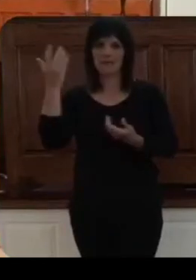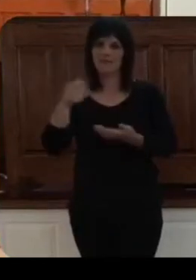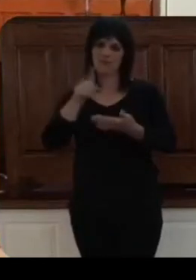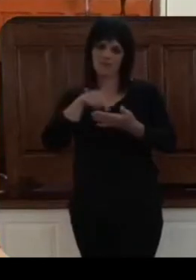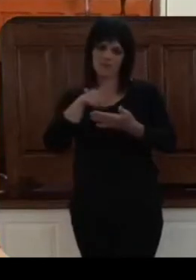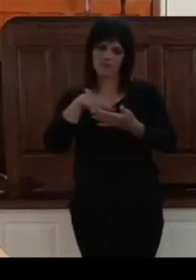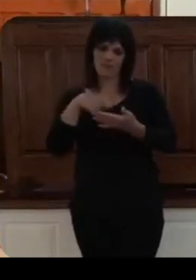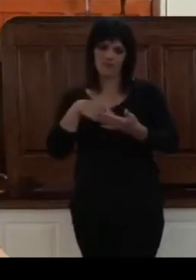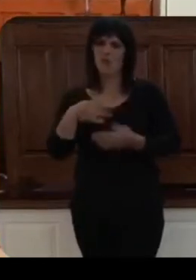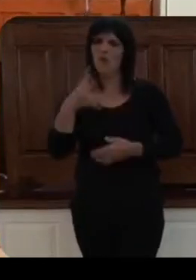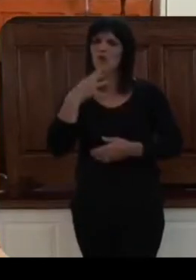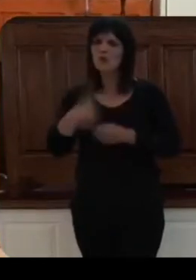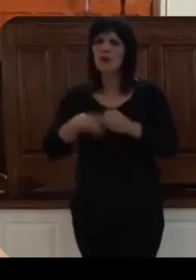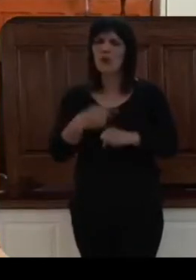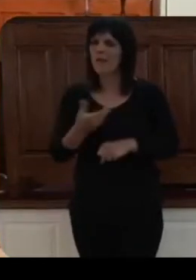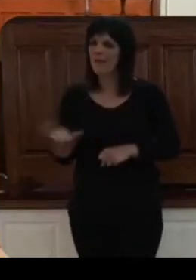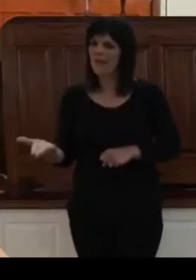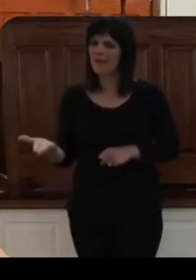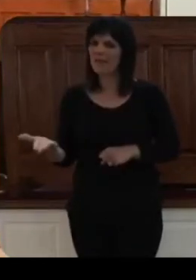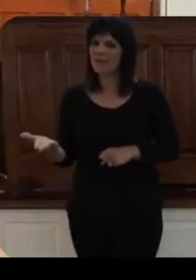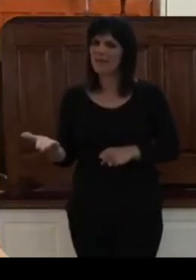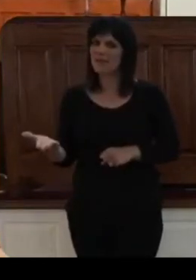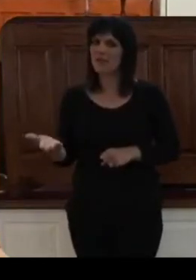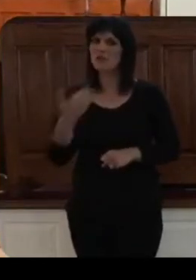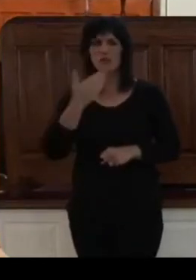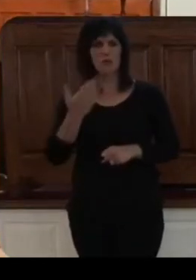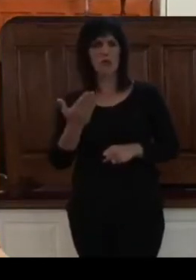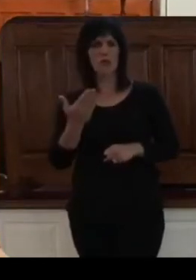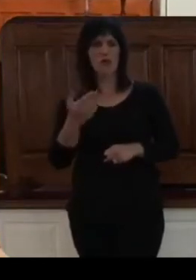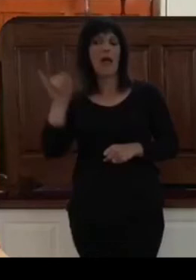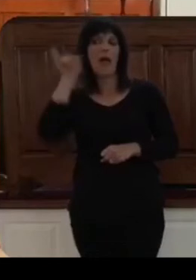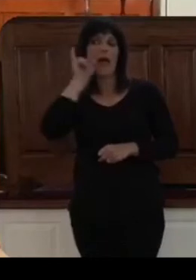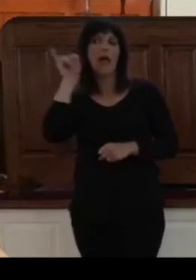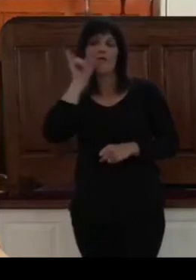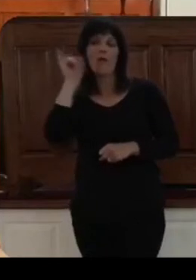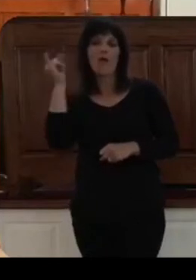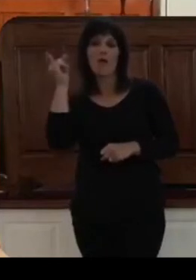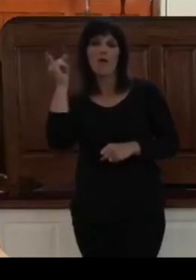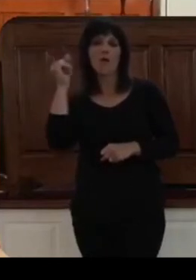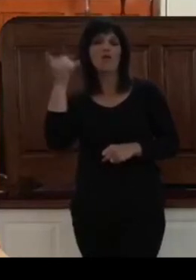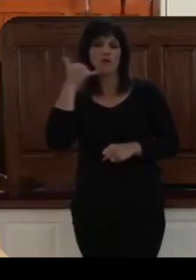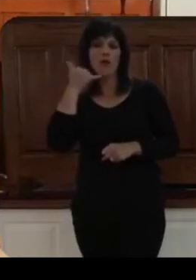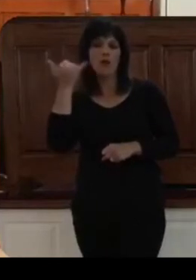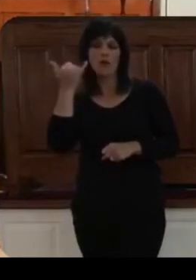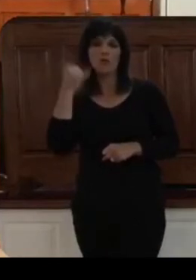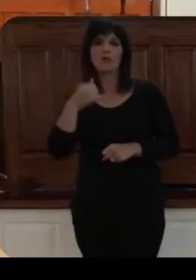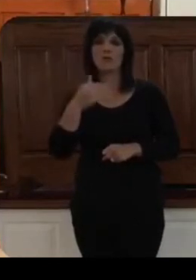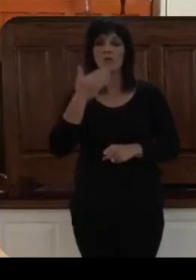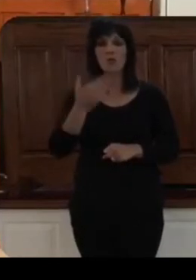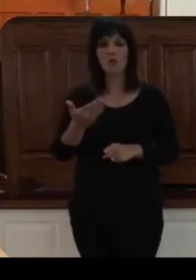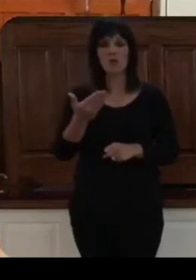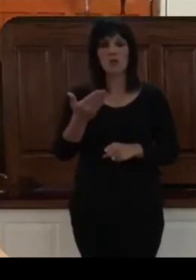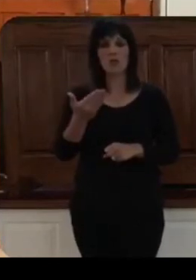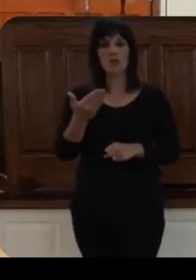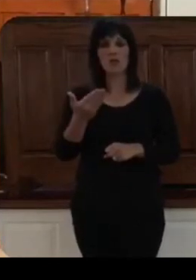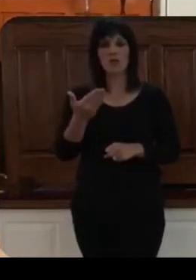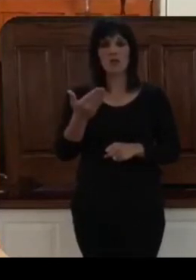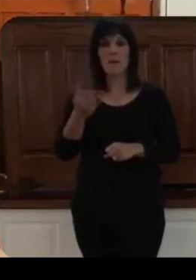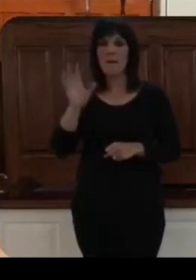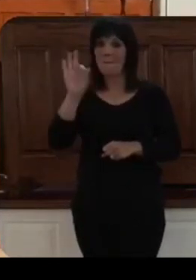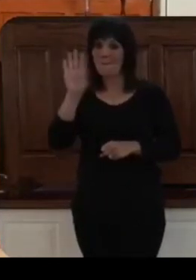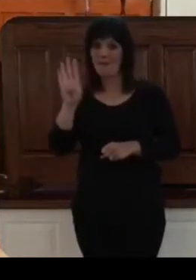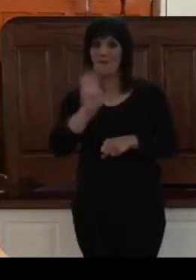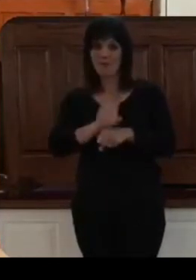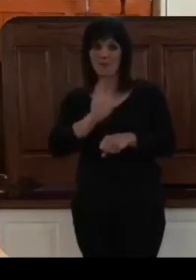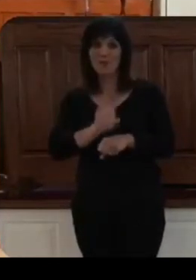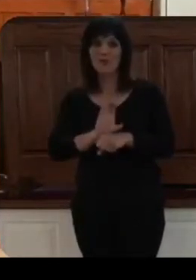talk about. These things are really handy. That phone right there that's recording the service is really handy. The fact that we can have Facebook church